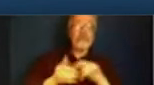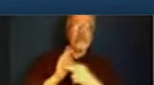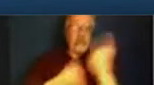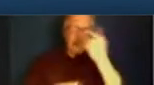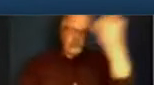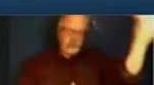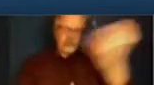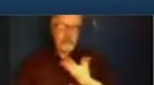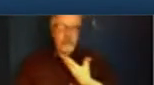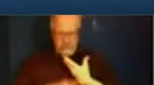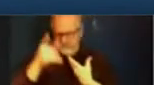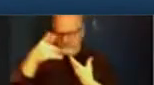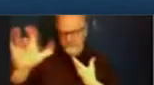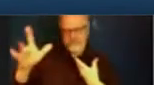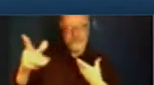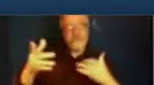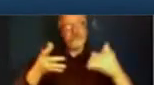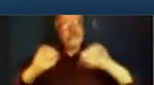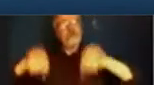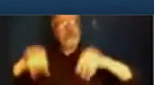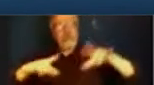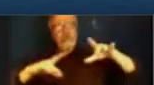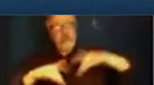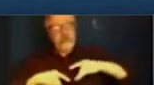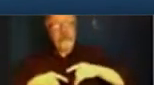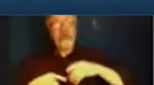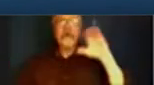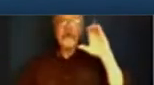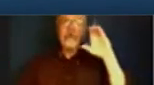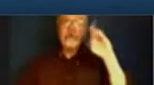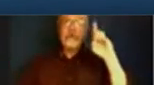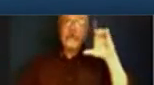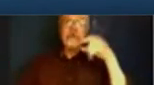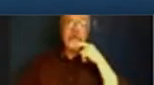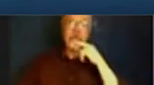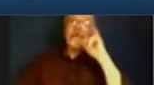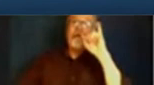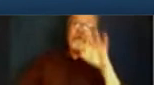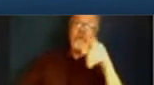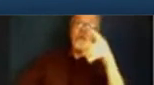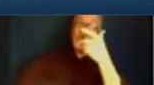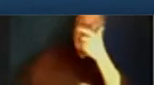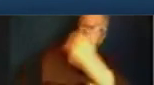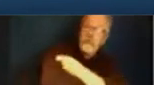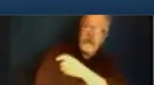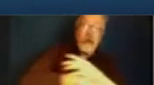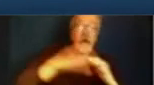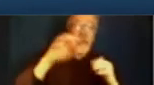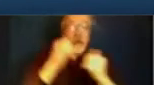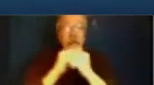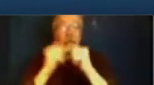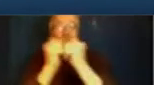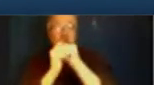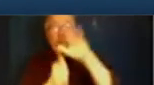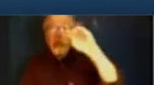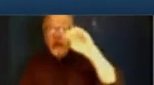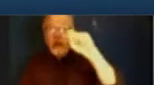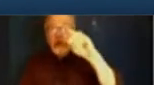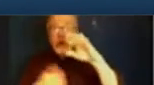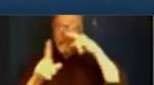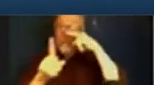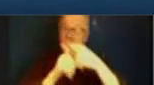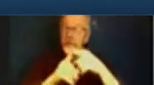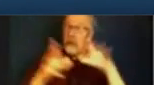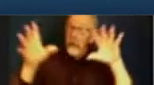is if you are up to date on your vaccines, including if you've been boosted as an adult,